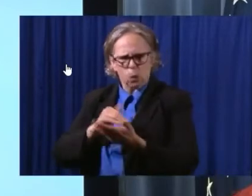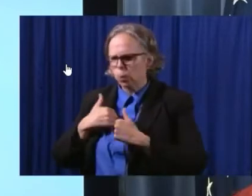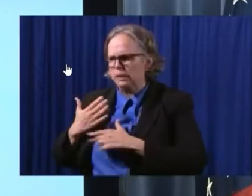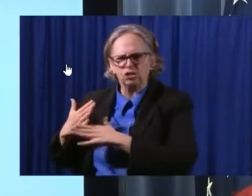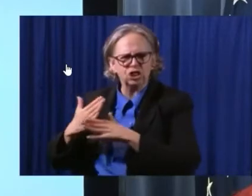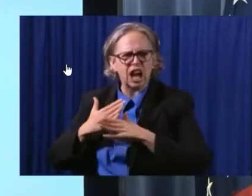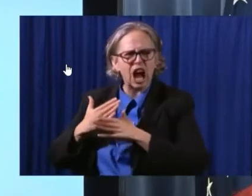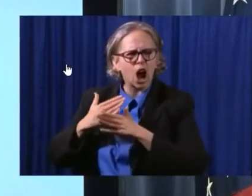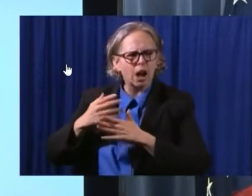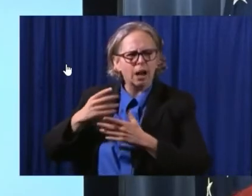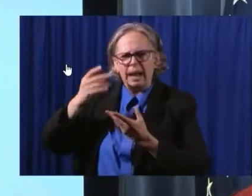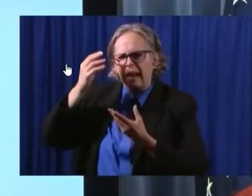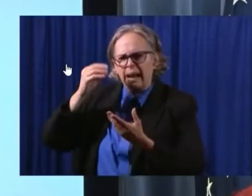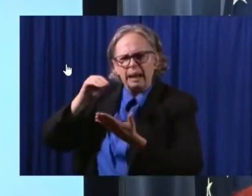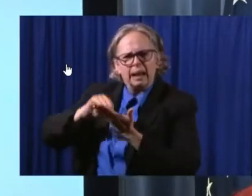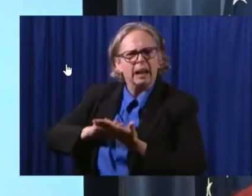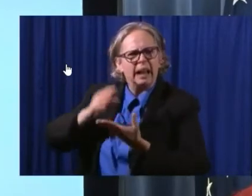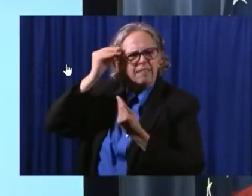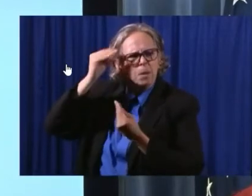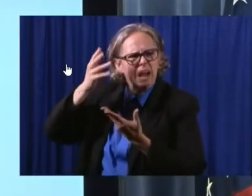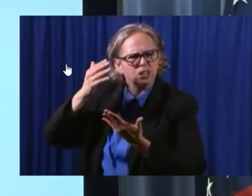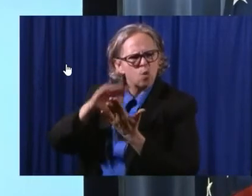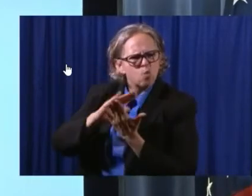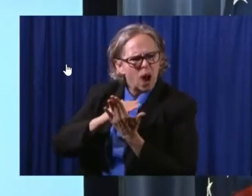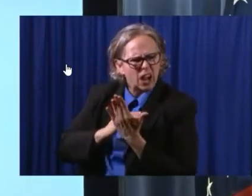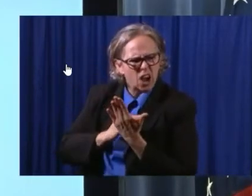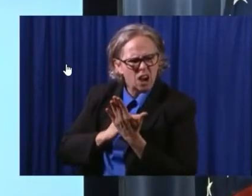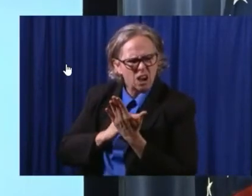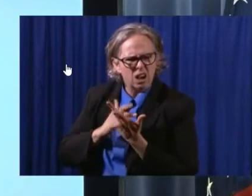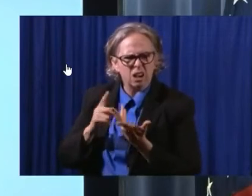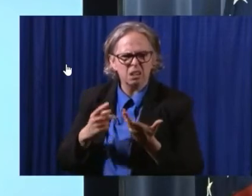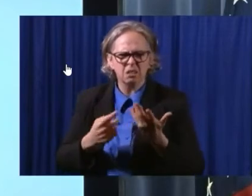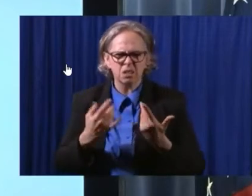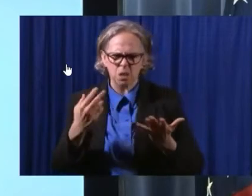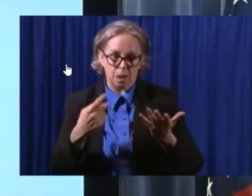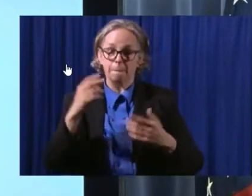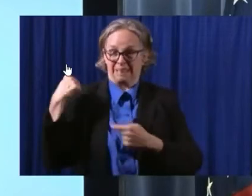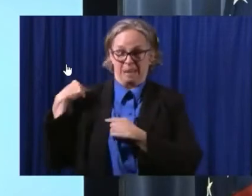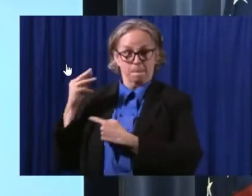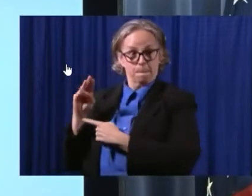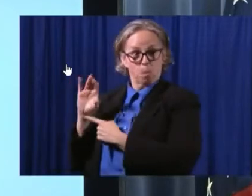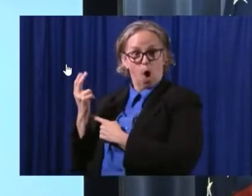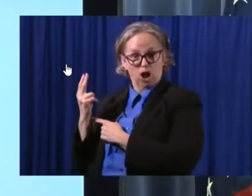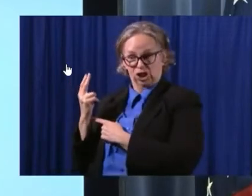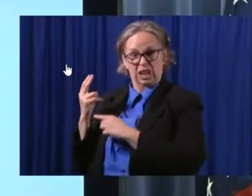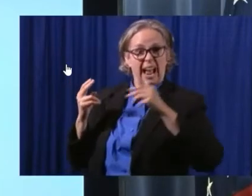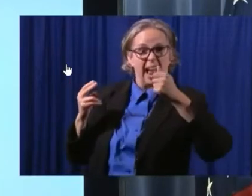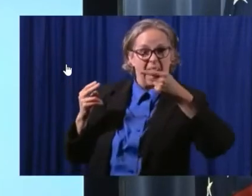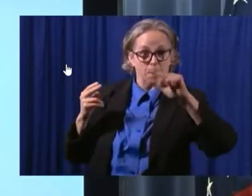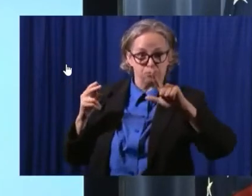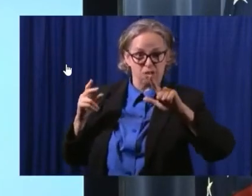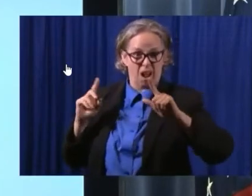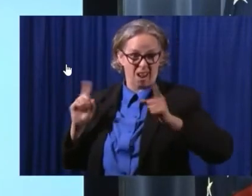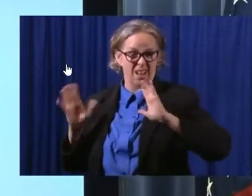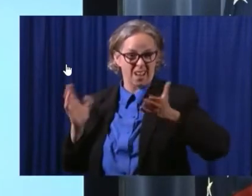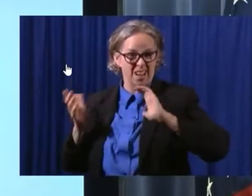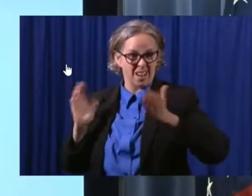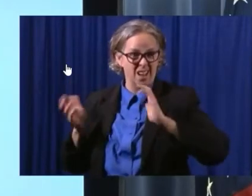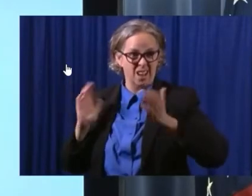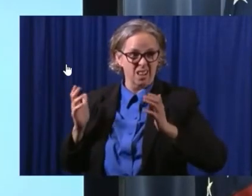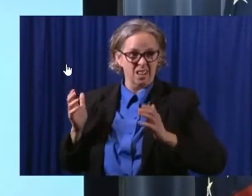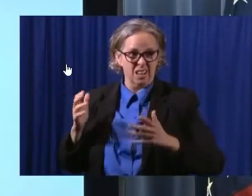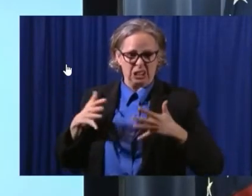data from that group showed that during March and April, there was a 65% decrease in the number of depression screens that were completed in